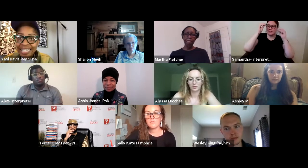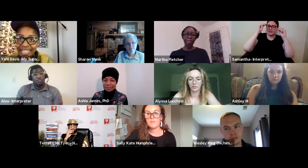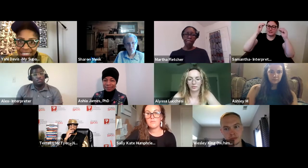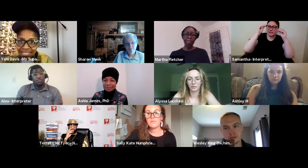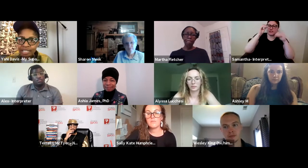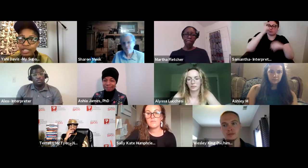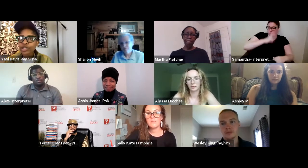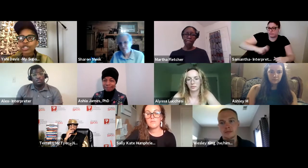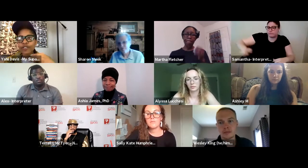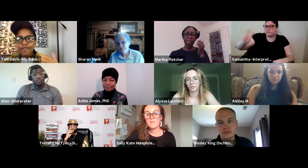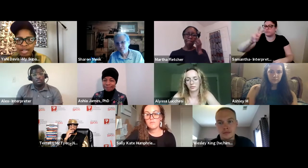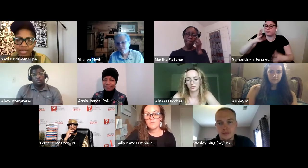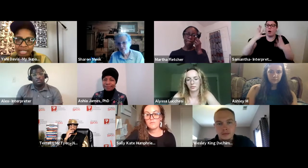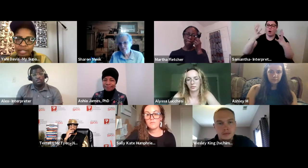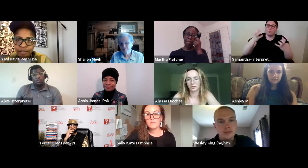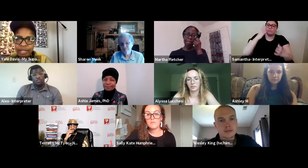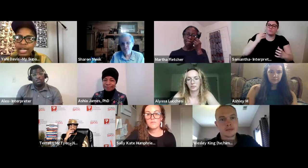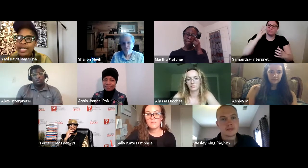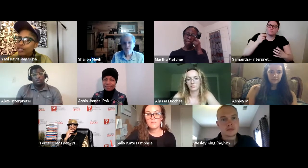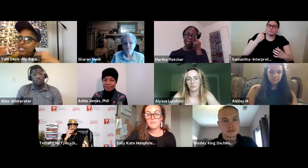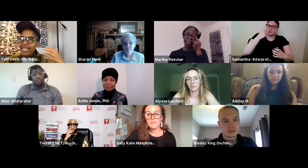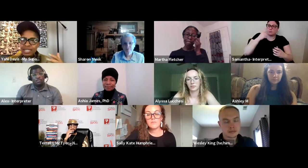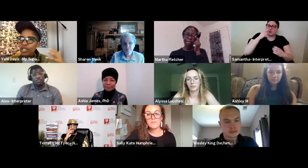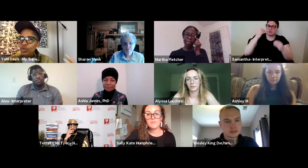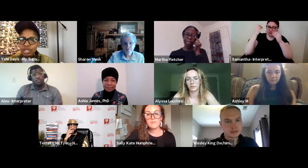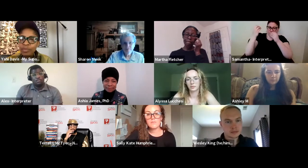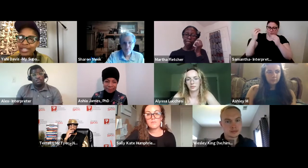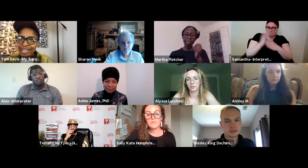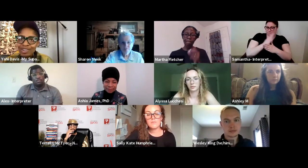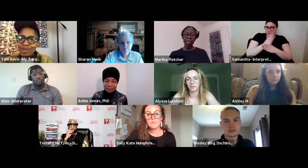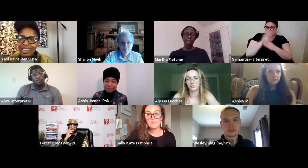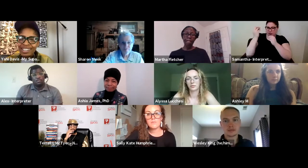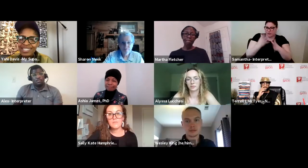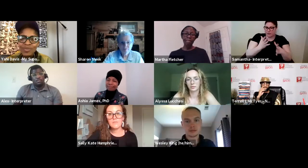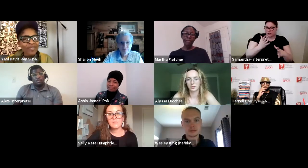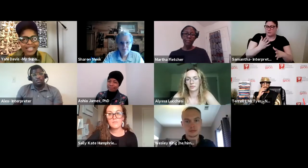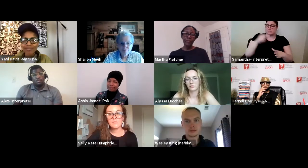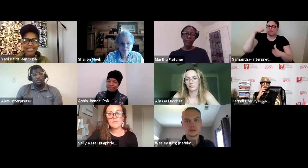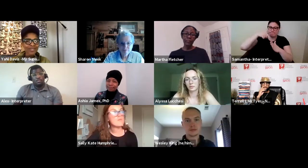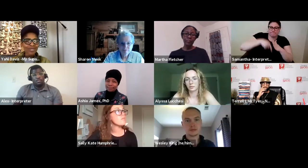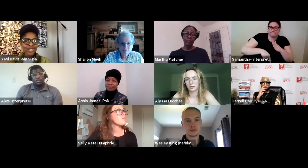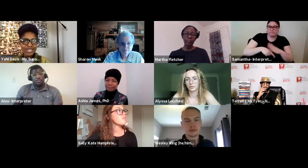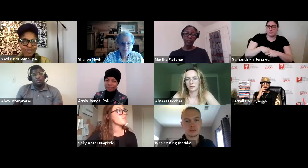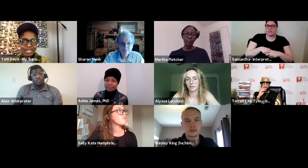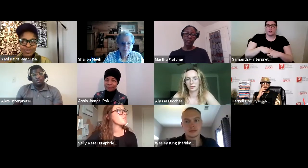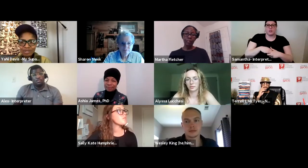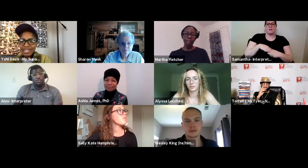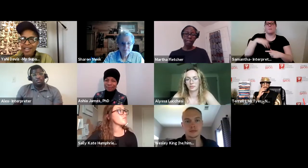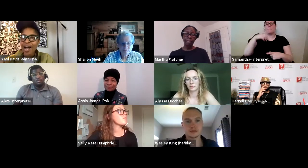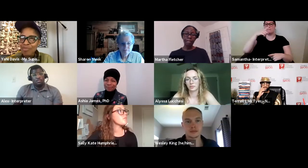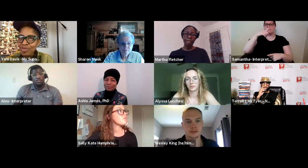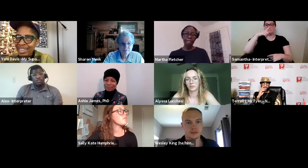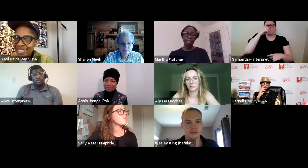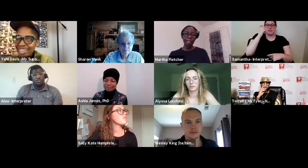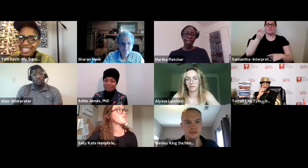in Atlanta, teaching your family even? Can you take us a little deeper there? Because we've had to make some adjustments. We've had